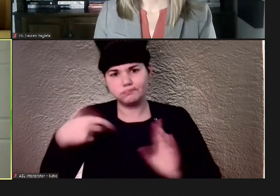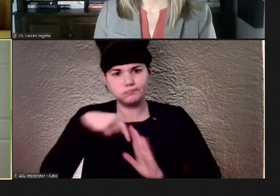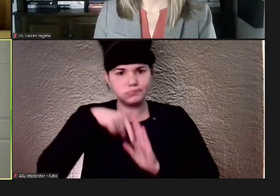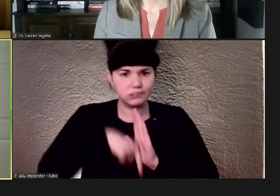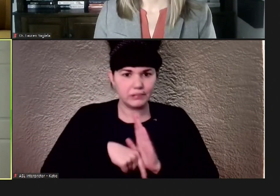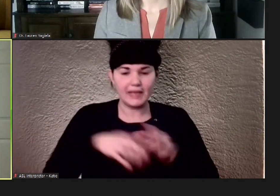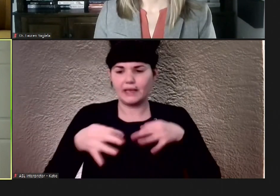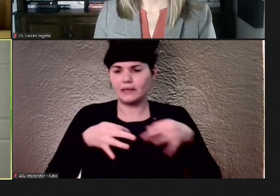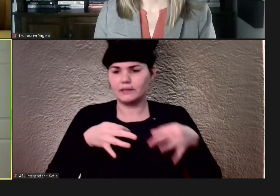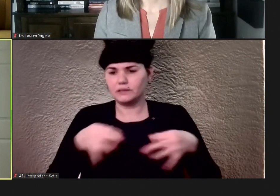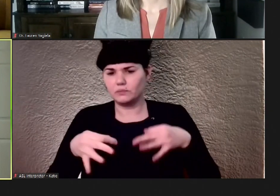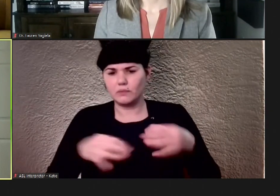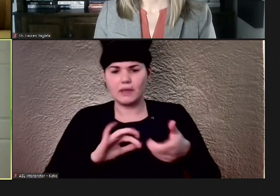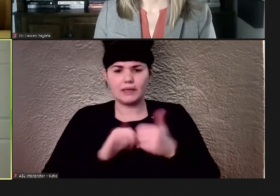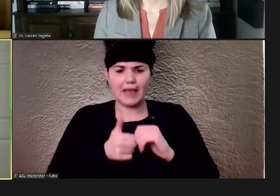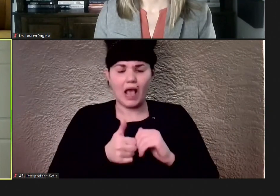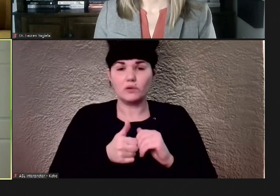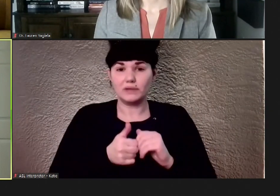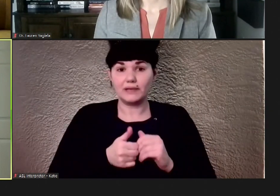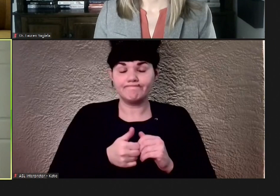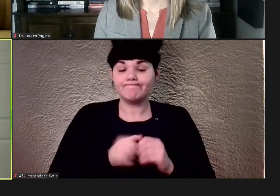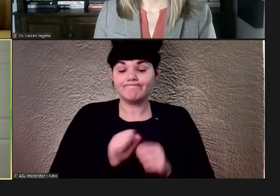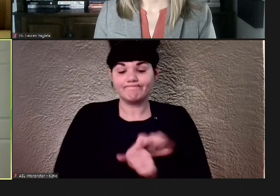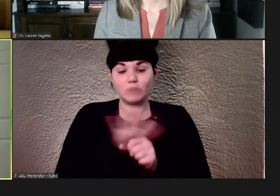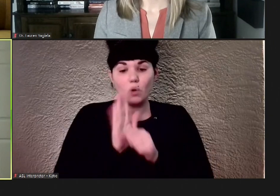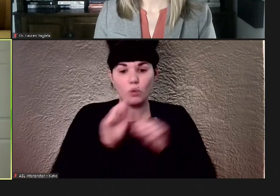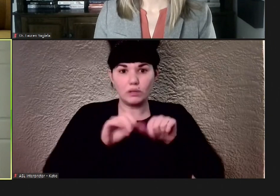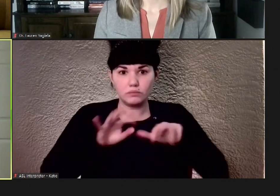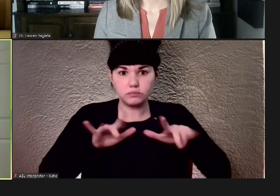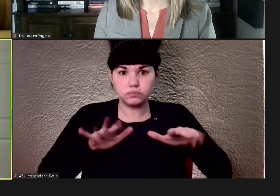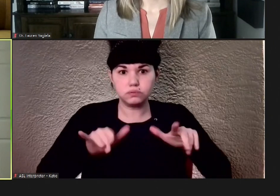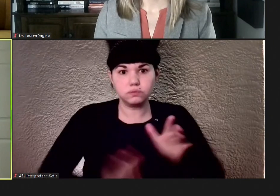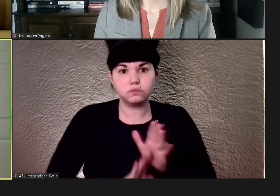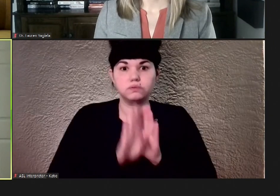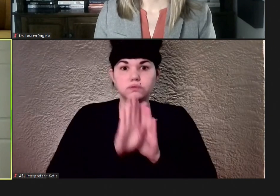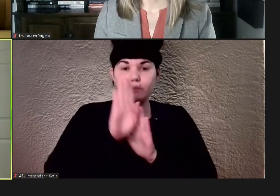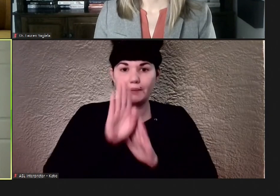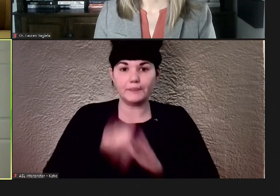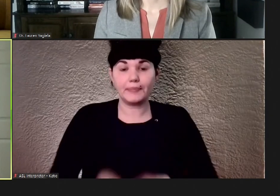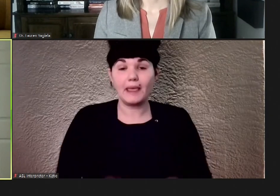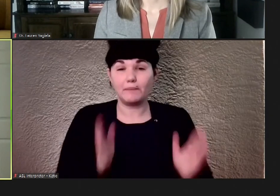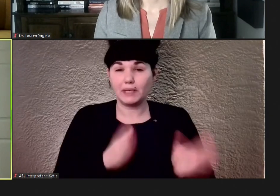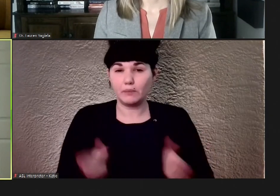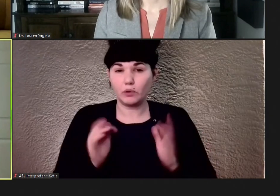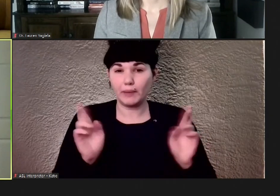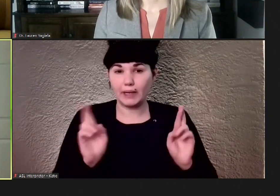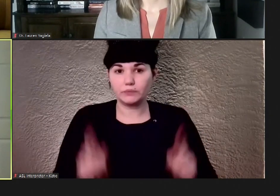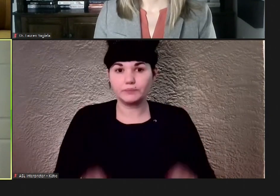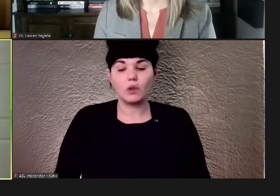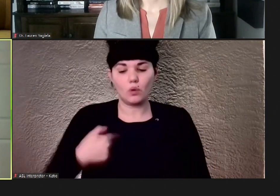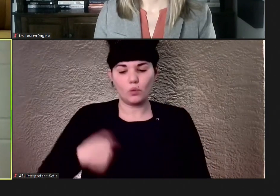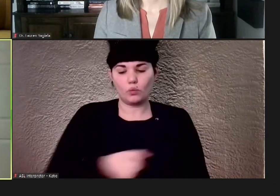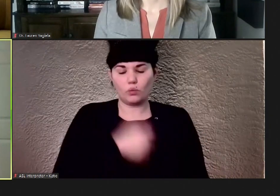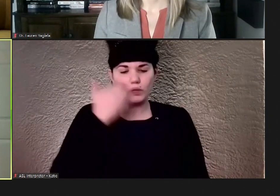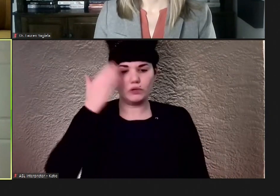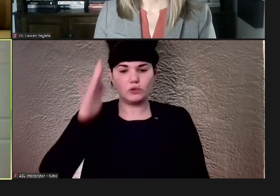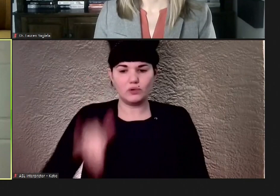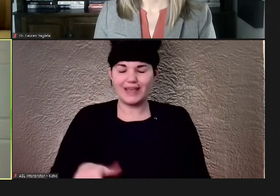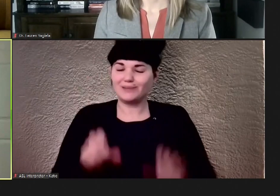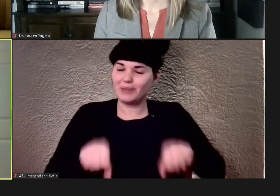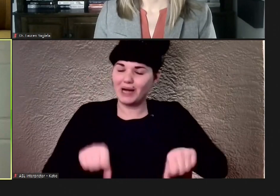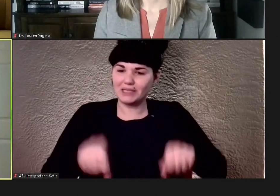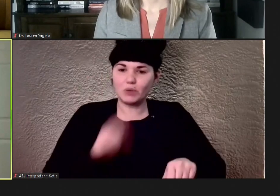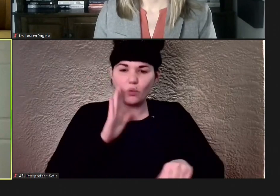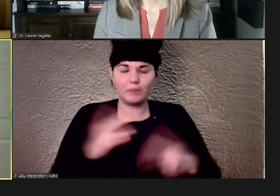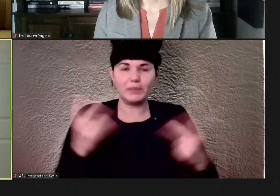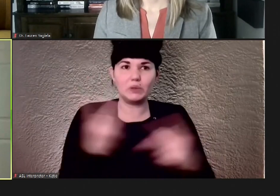need to expect and be prepared for in the coming weeks. We knew there was a potential for increased transmission before and during